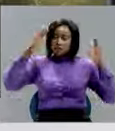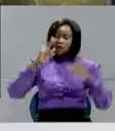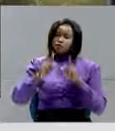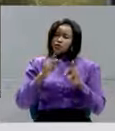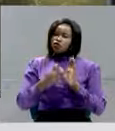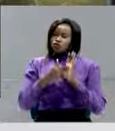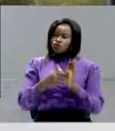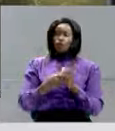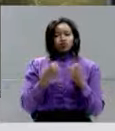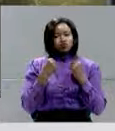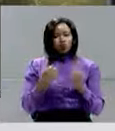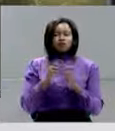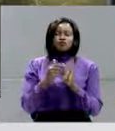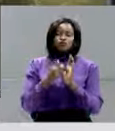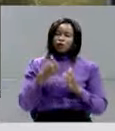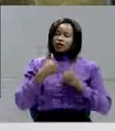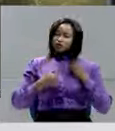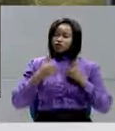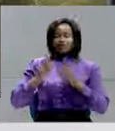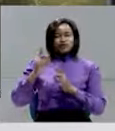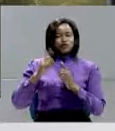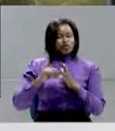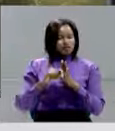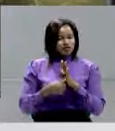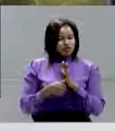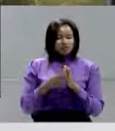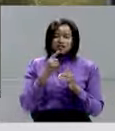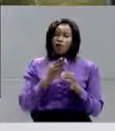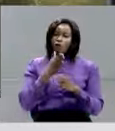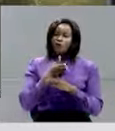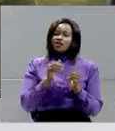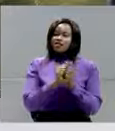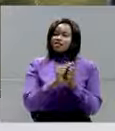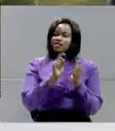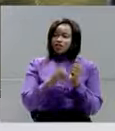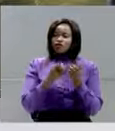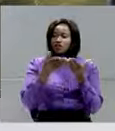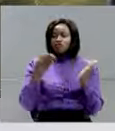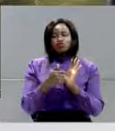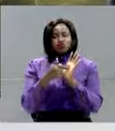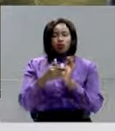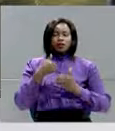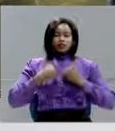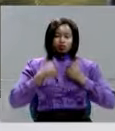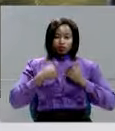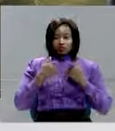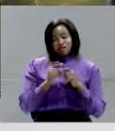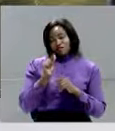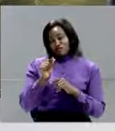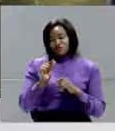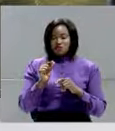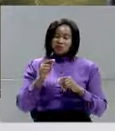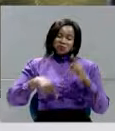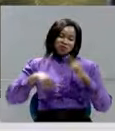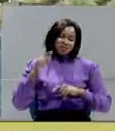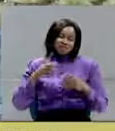in expressing interest in security matters. He says over 10,000 have expressed interest, though few were successful.